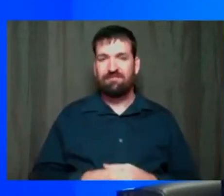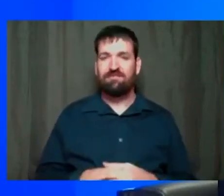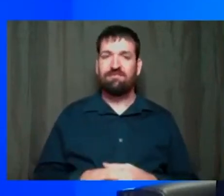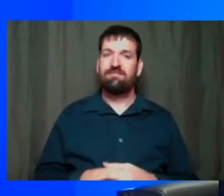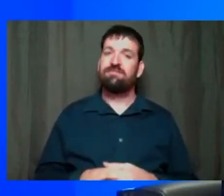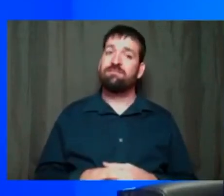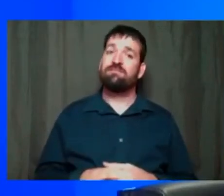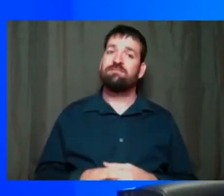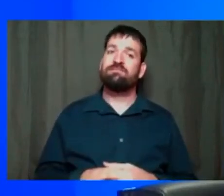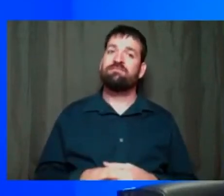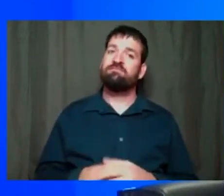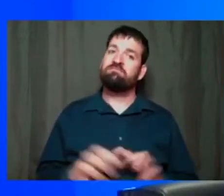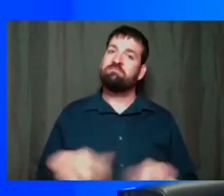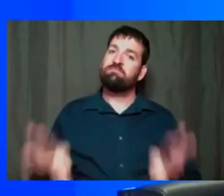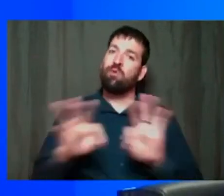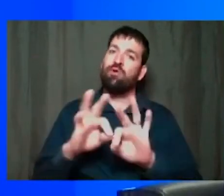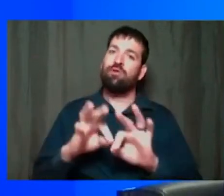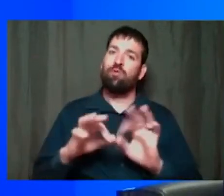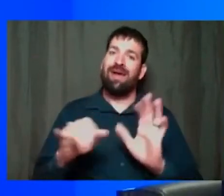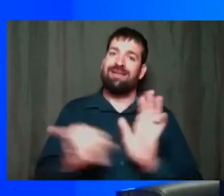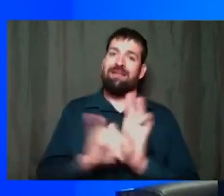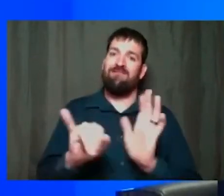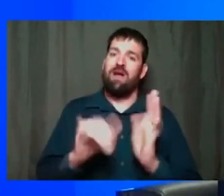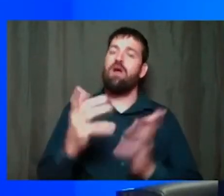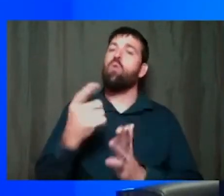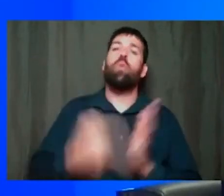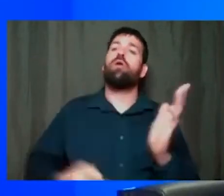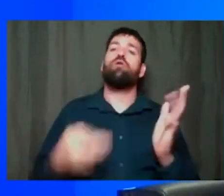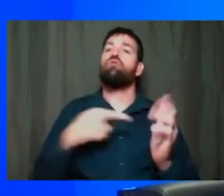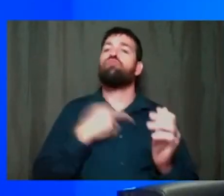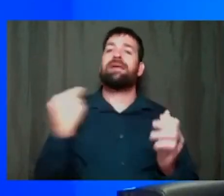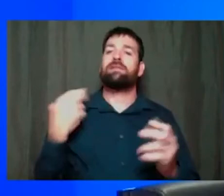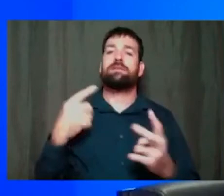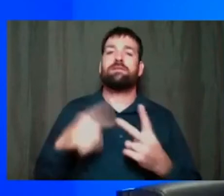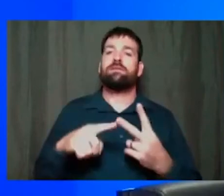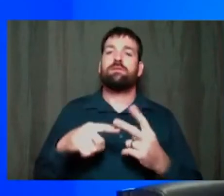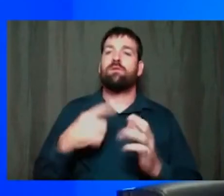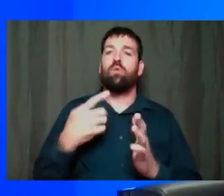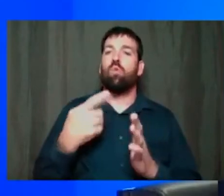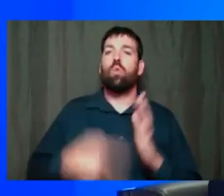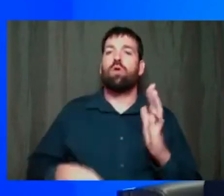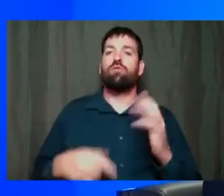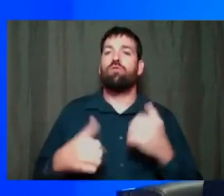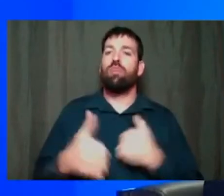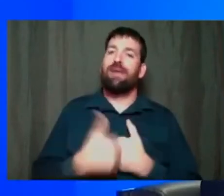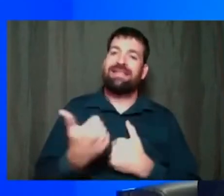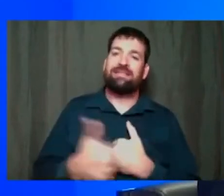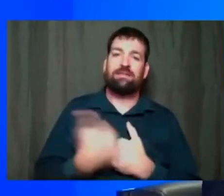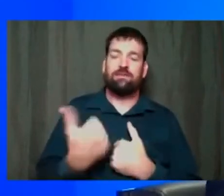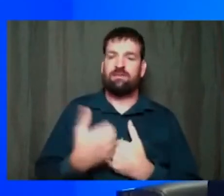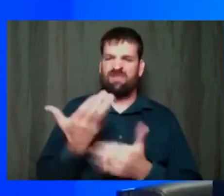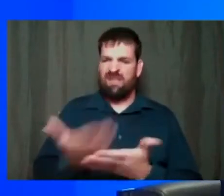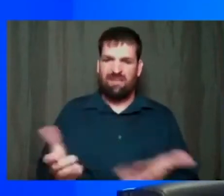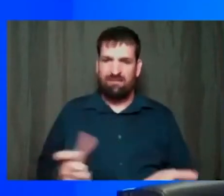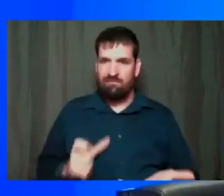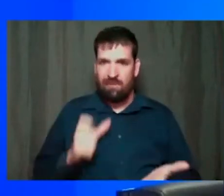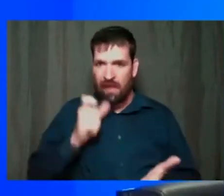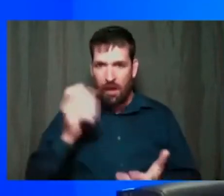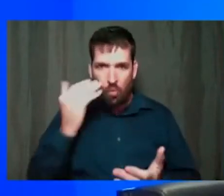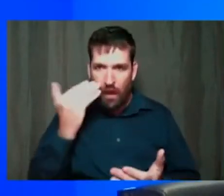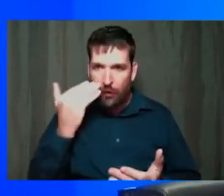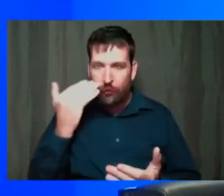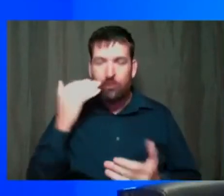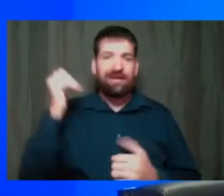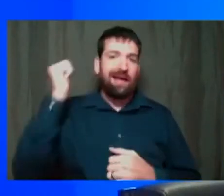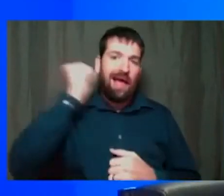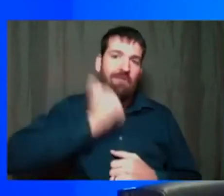to identify what are the risks, what are the threats to our happiness, what are the things that we're not aware of that we're just daily, consistently